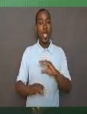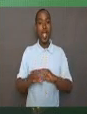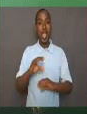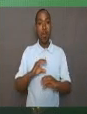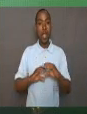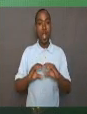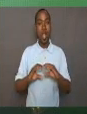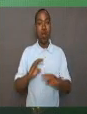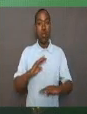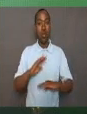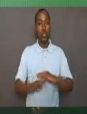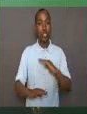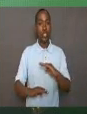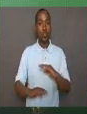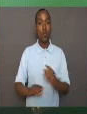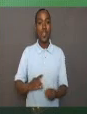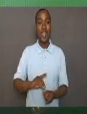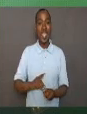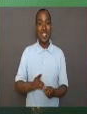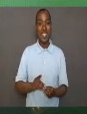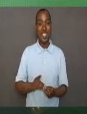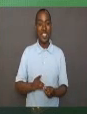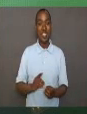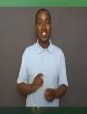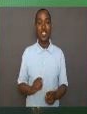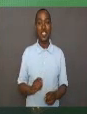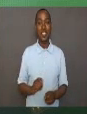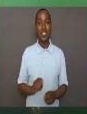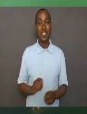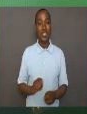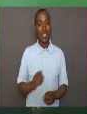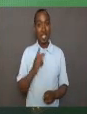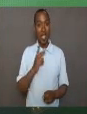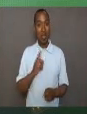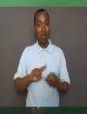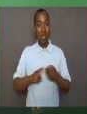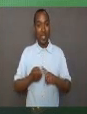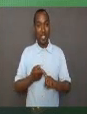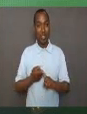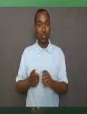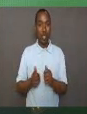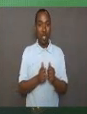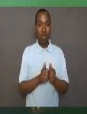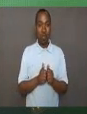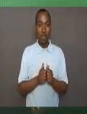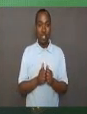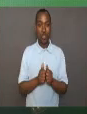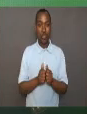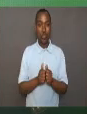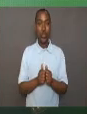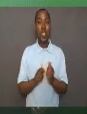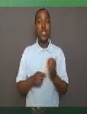chemical process of digestion. You may pair up with a partner to complete